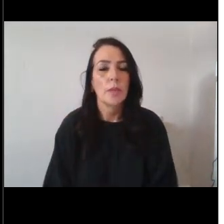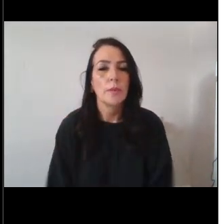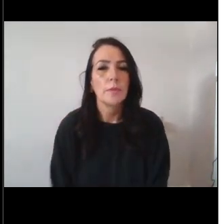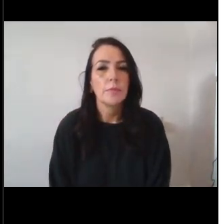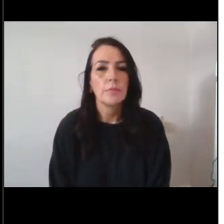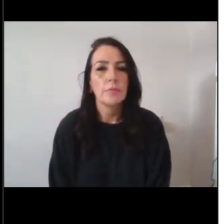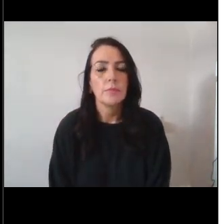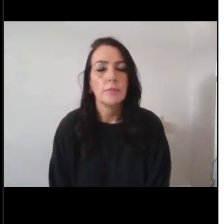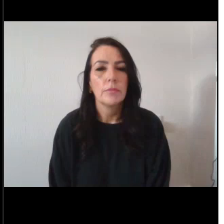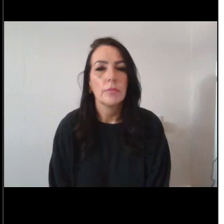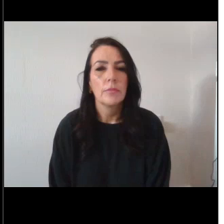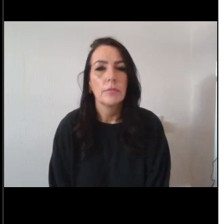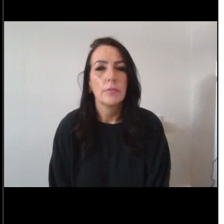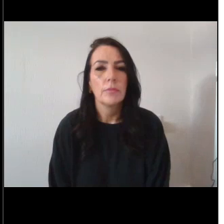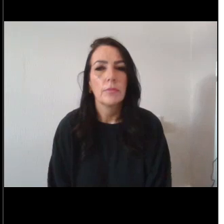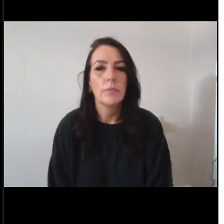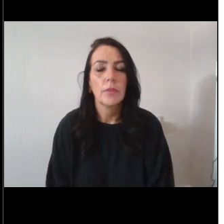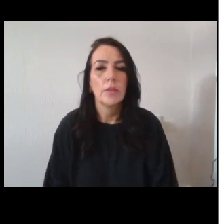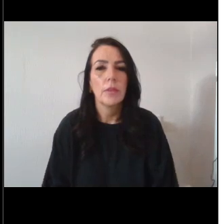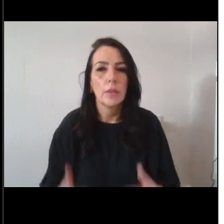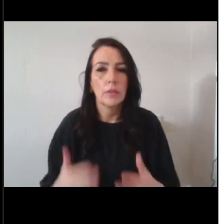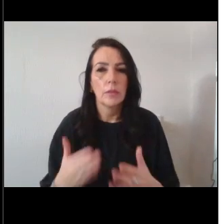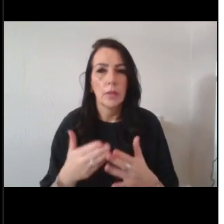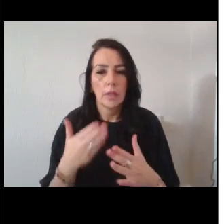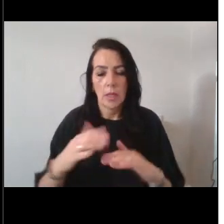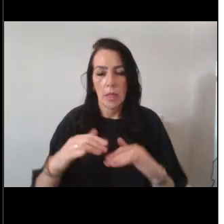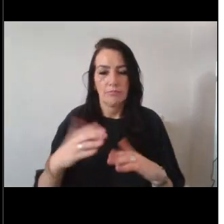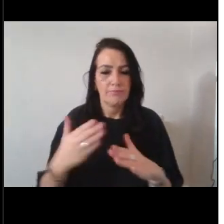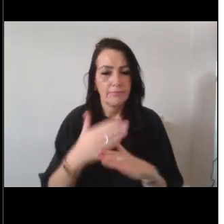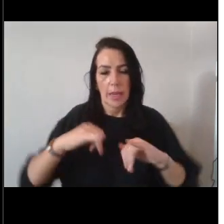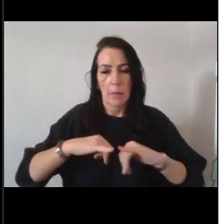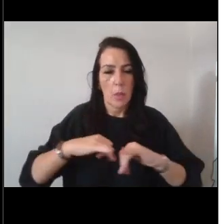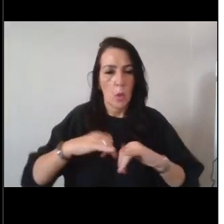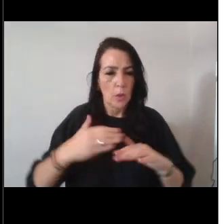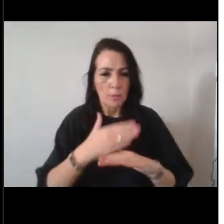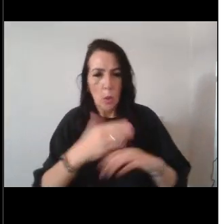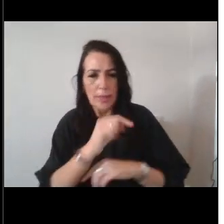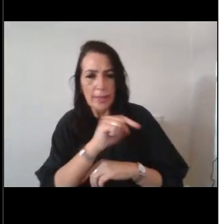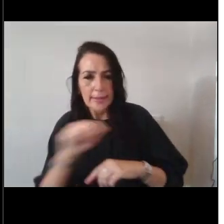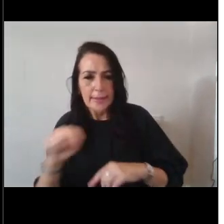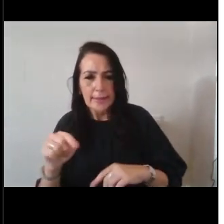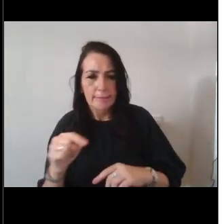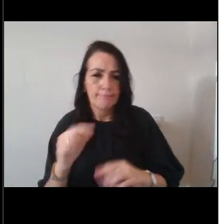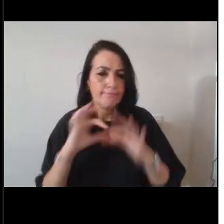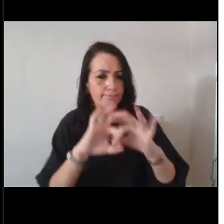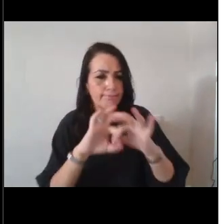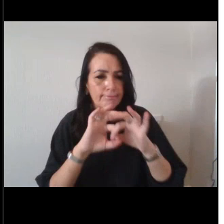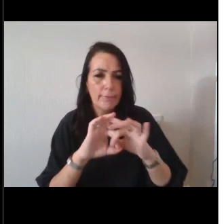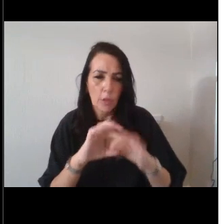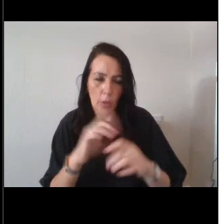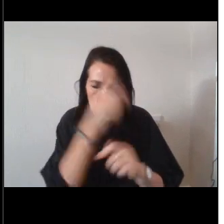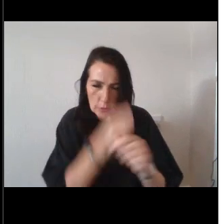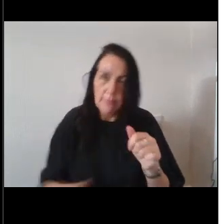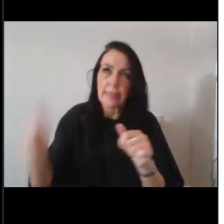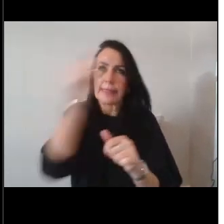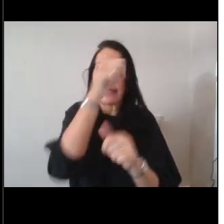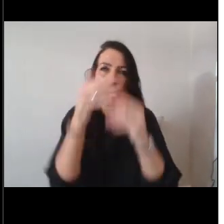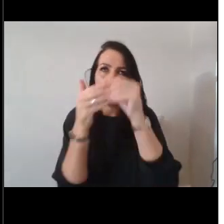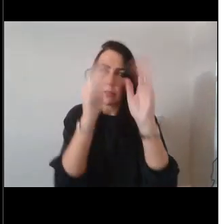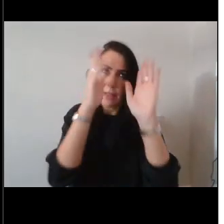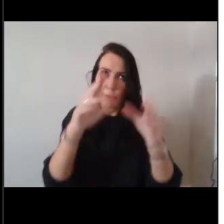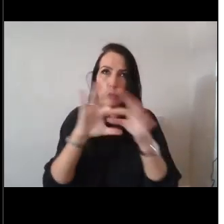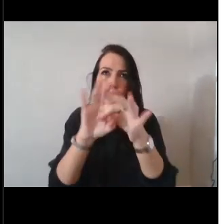really important that when we talk about employee engagement, that we're thinking about starting at the very top with senior leadership of the organization, and